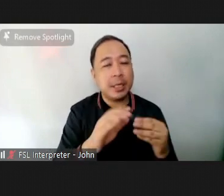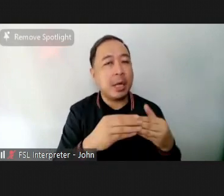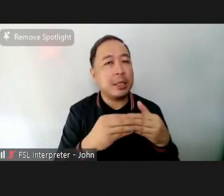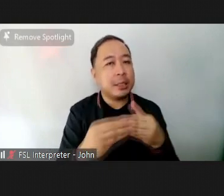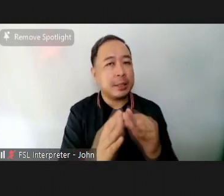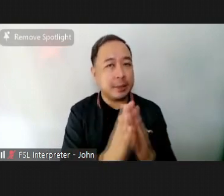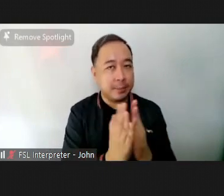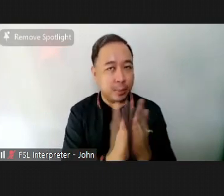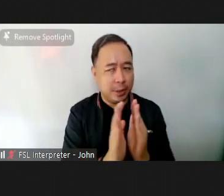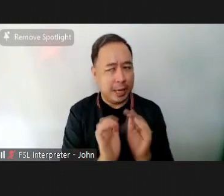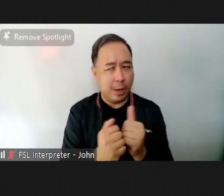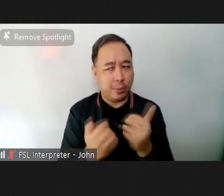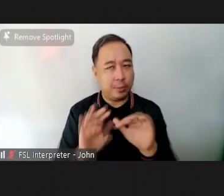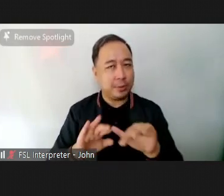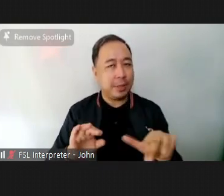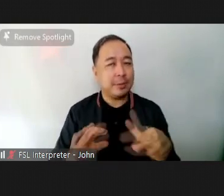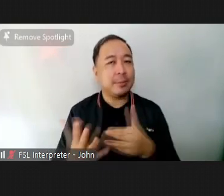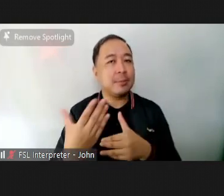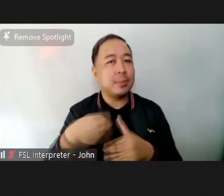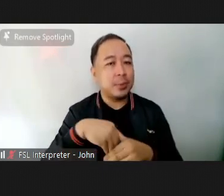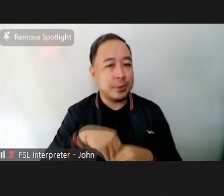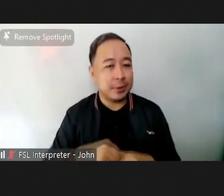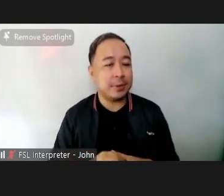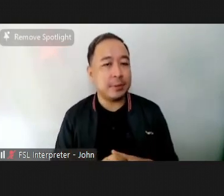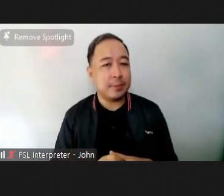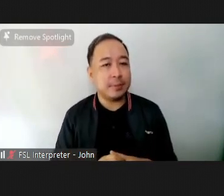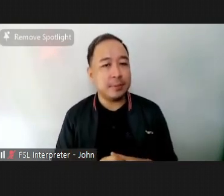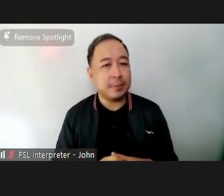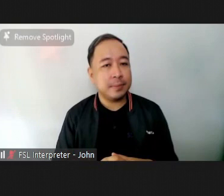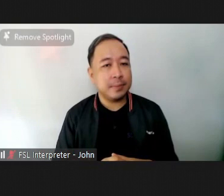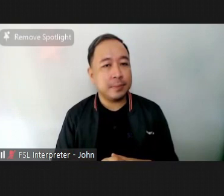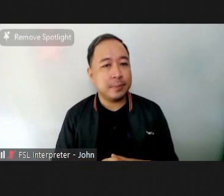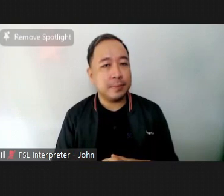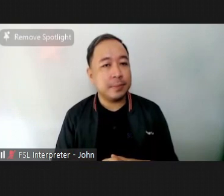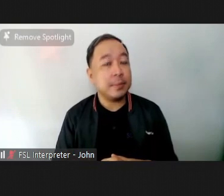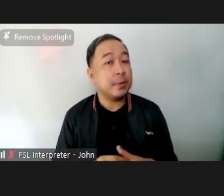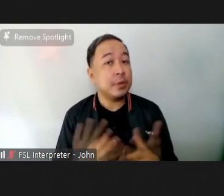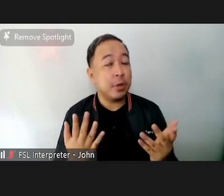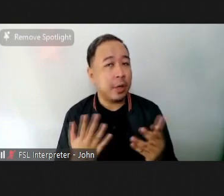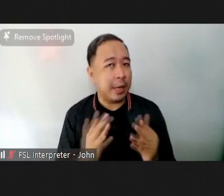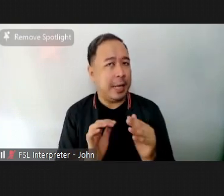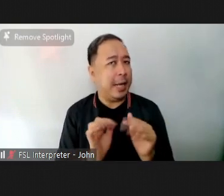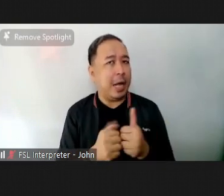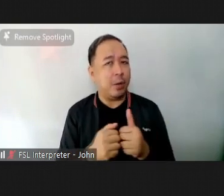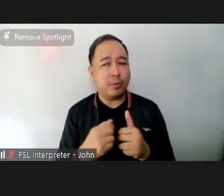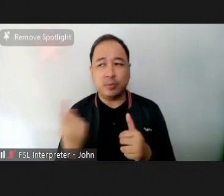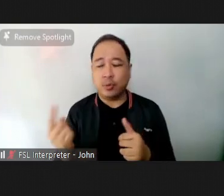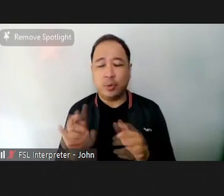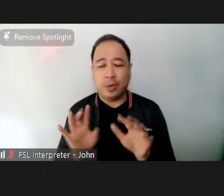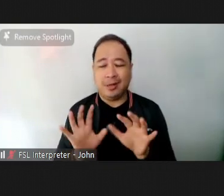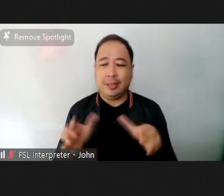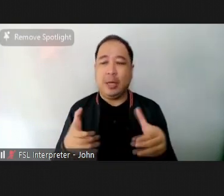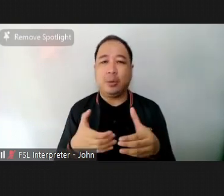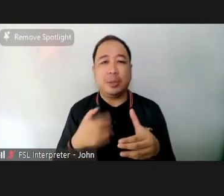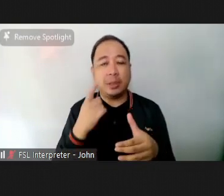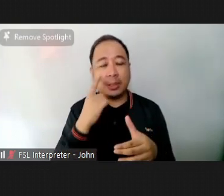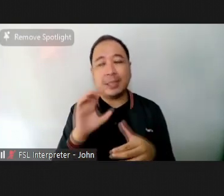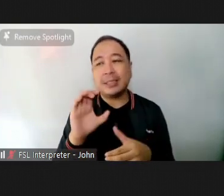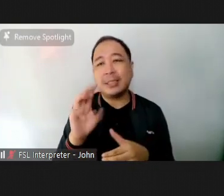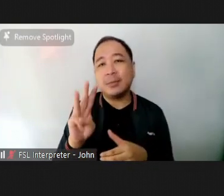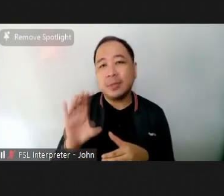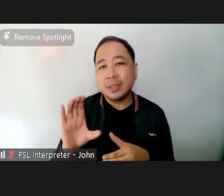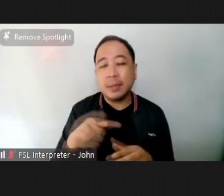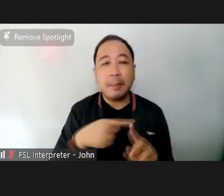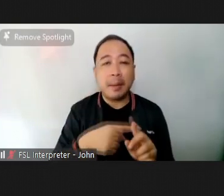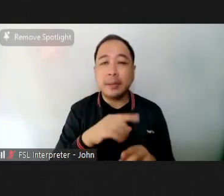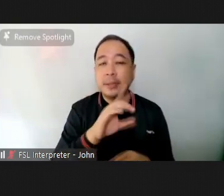participation. So we have also here that it will be conducted, of course, by the Council for the Welfare of Children and the ILG